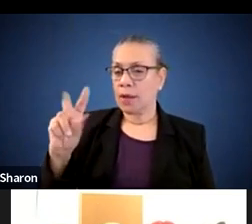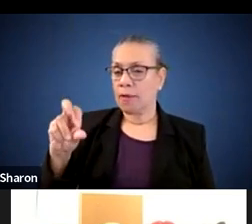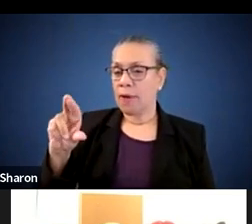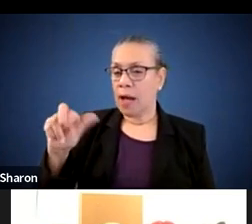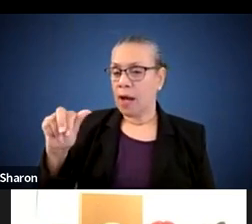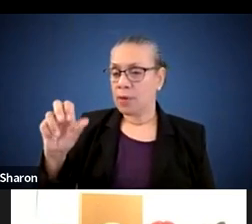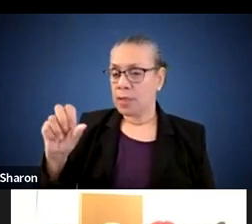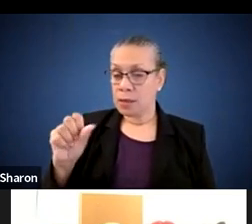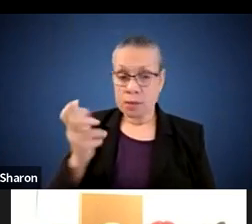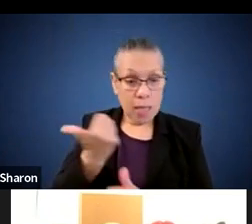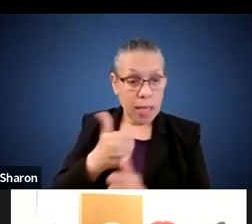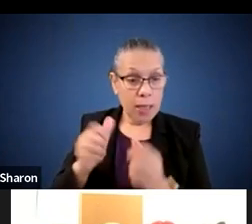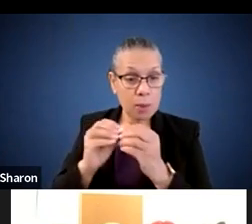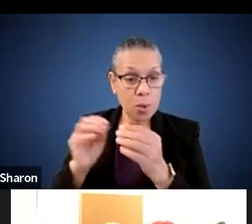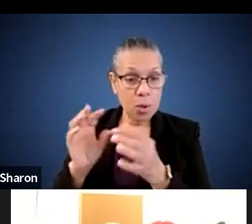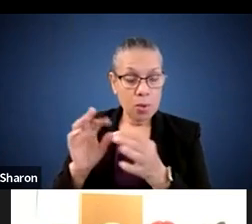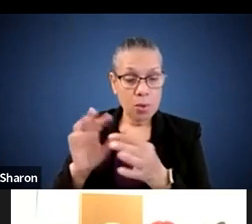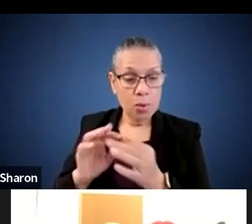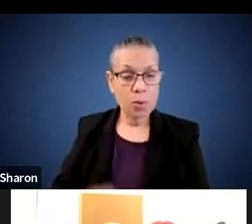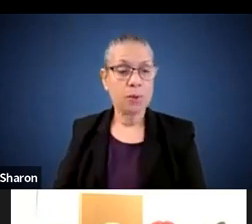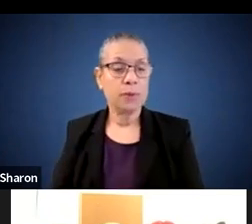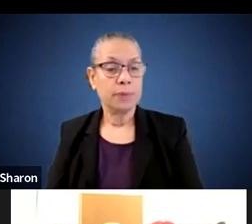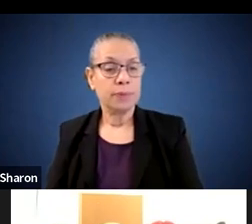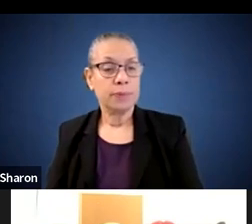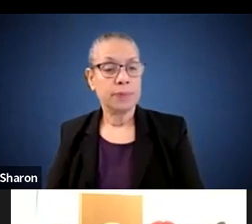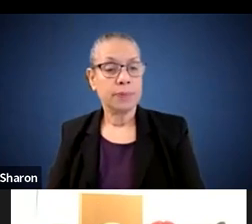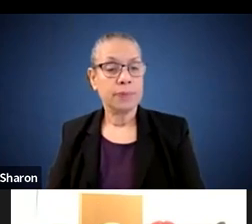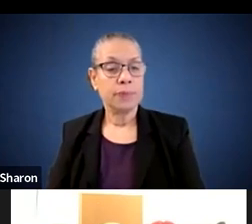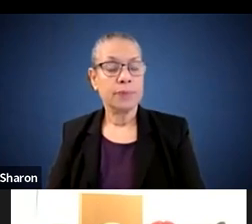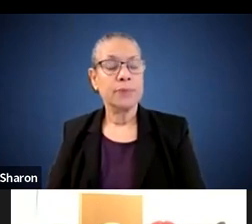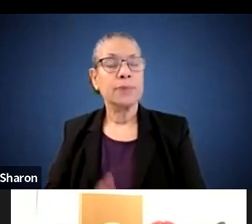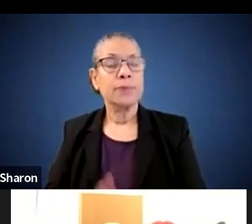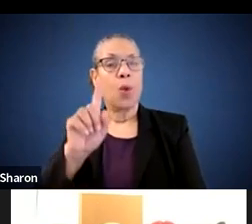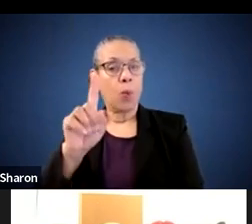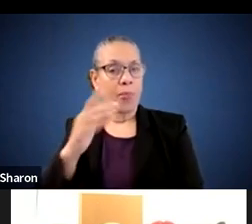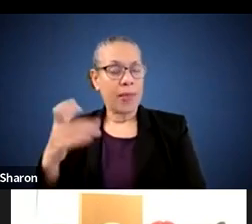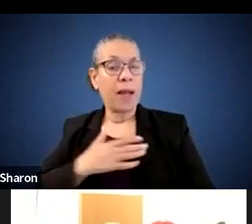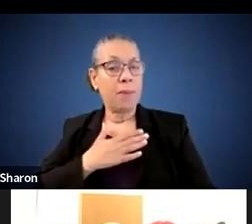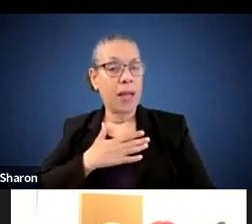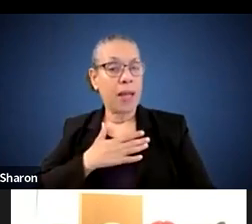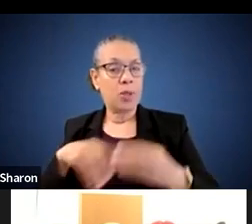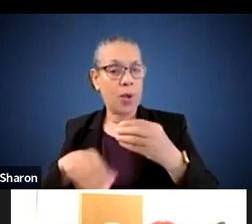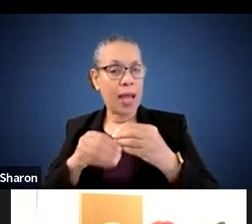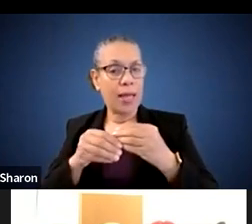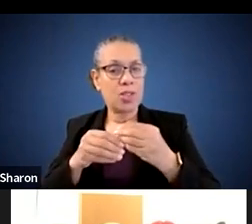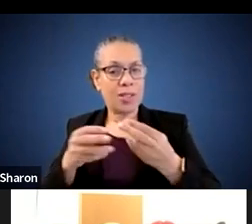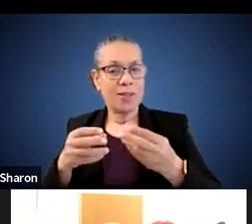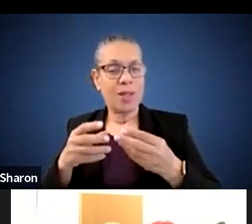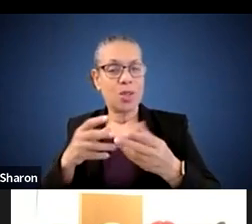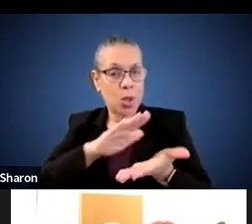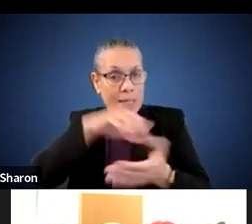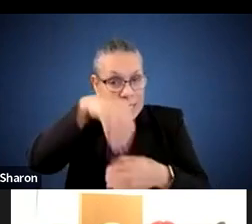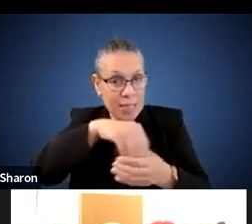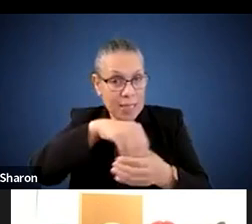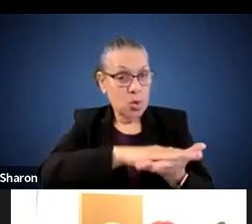that you want to remark on superintendent the only thing I would add I'm so happy that you mentioned the regional structure are the